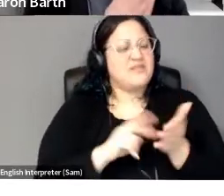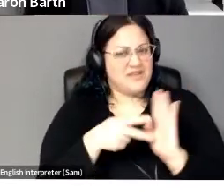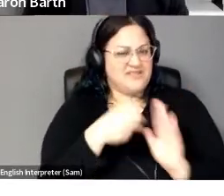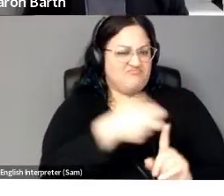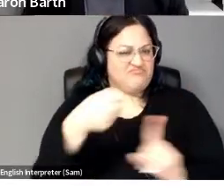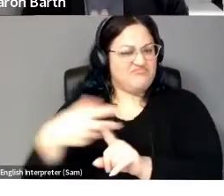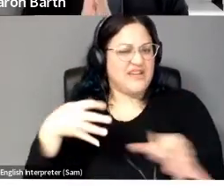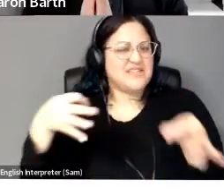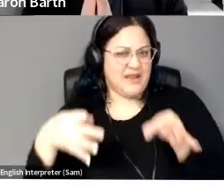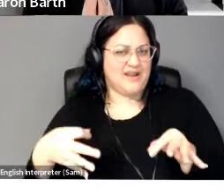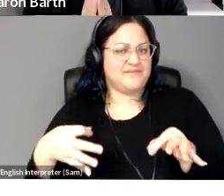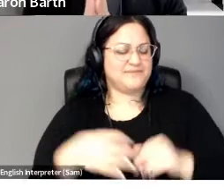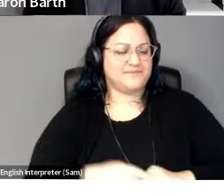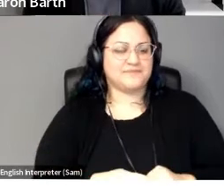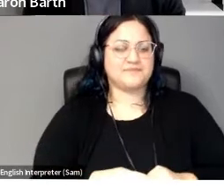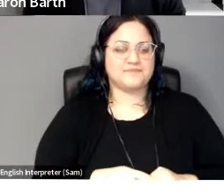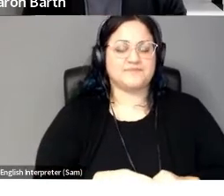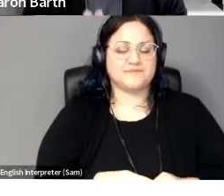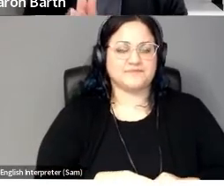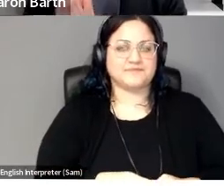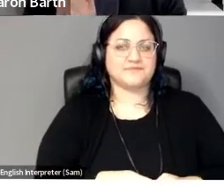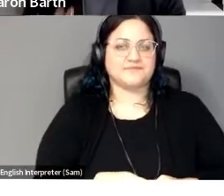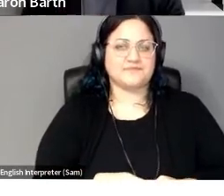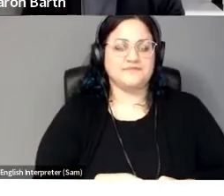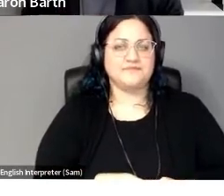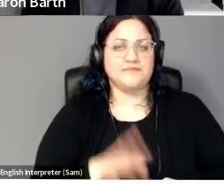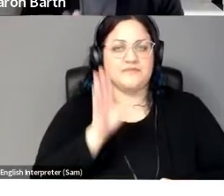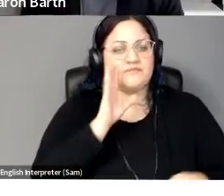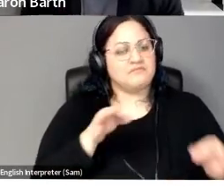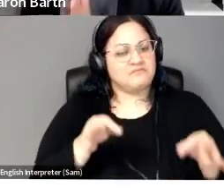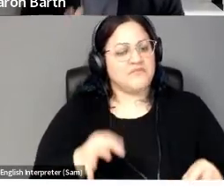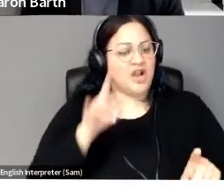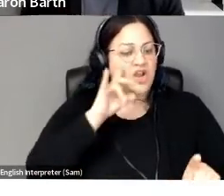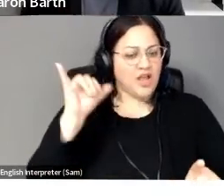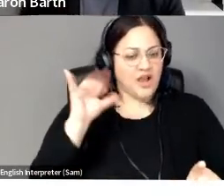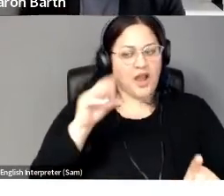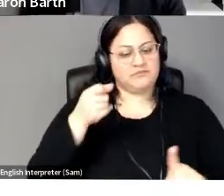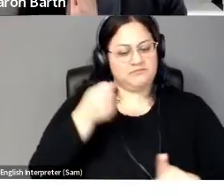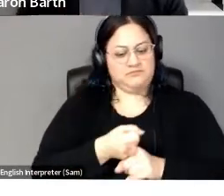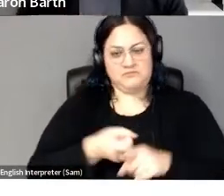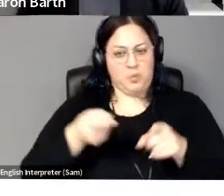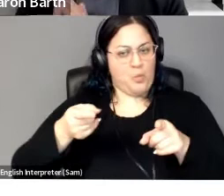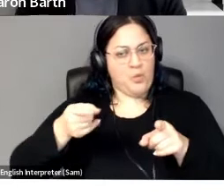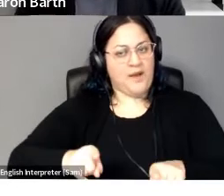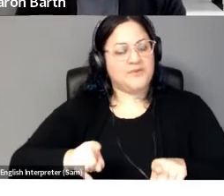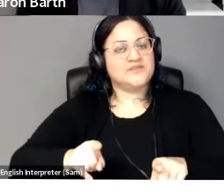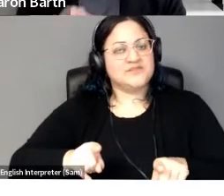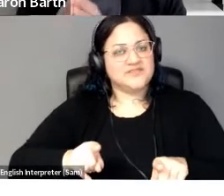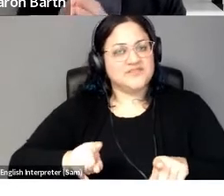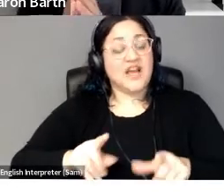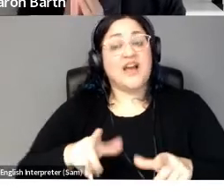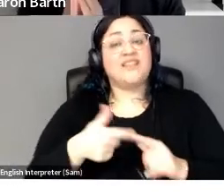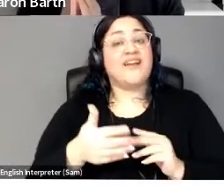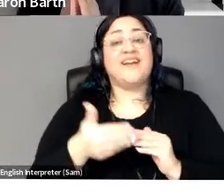unconscious bias is. We're going to look at how it works, and then finally we're going to look at how to get better at it. This session